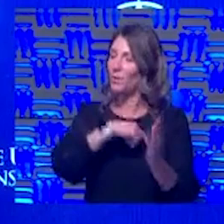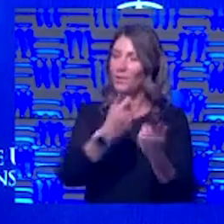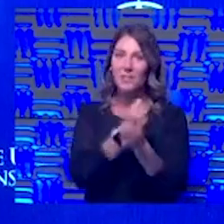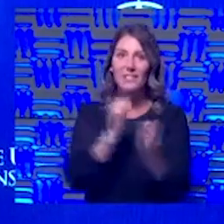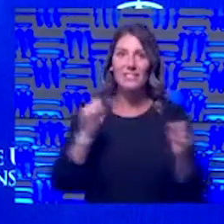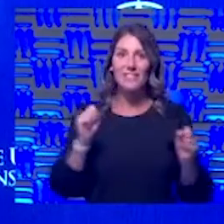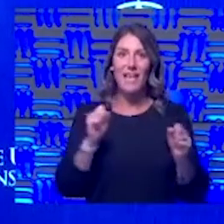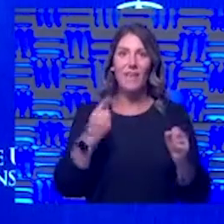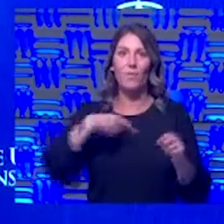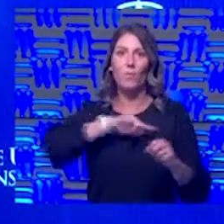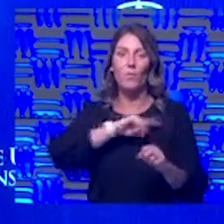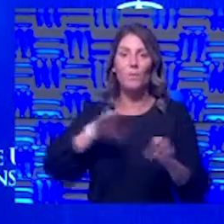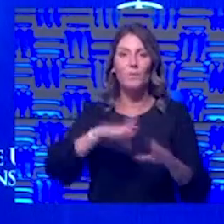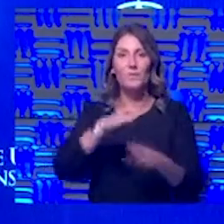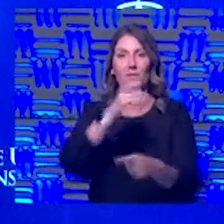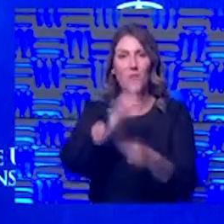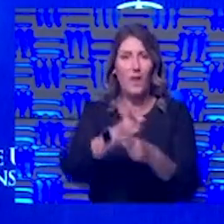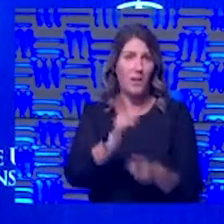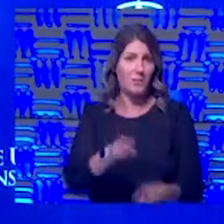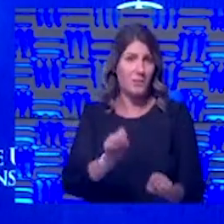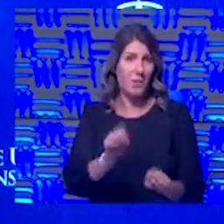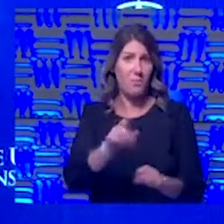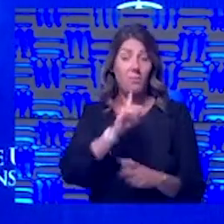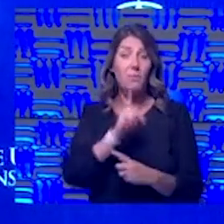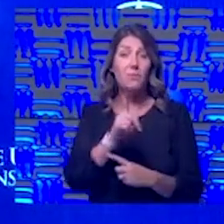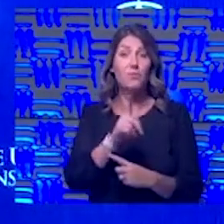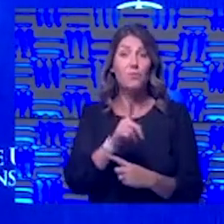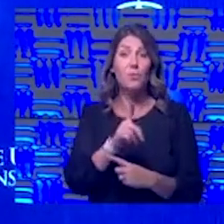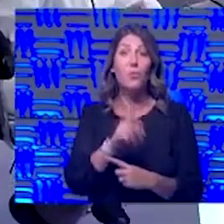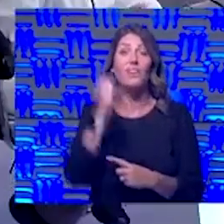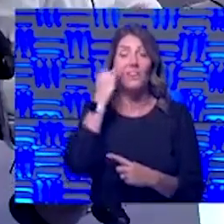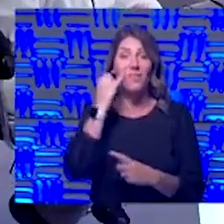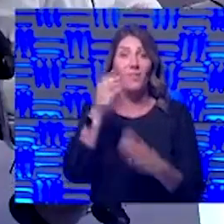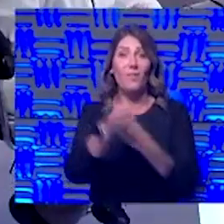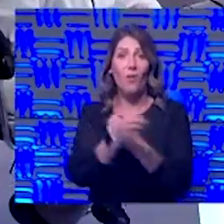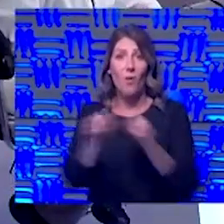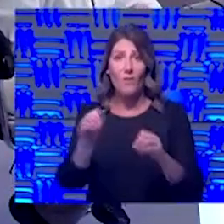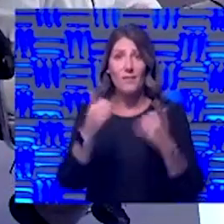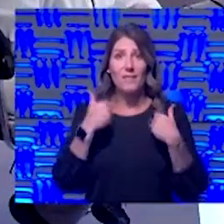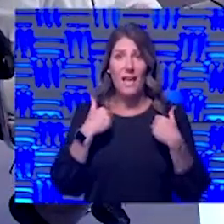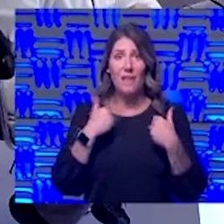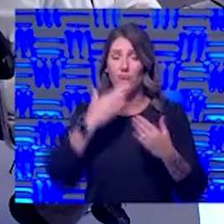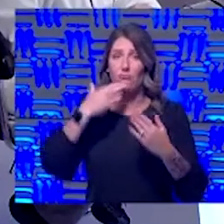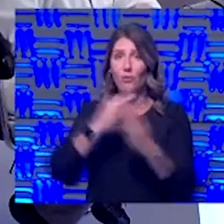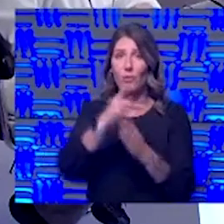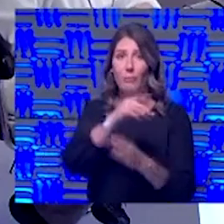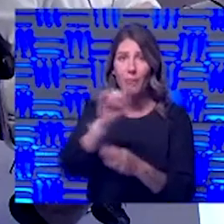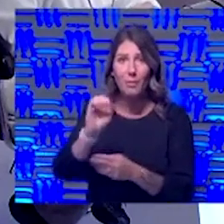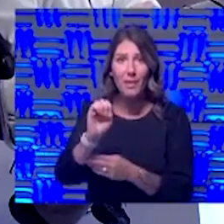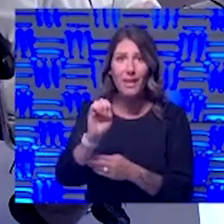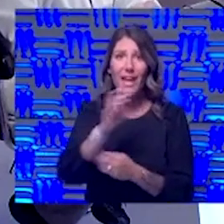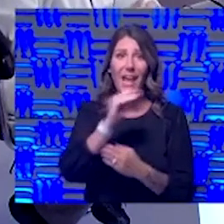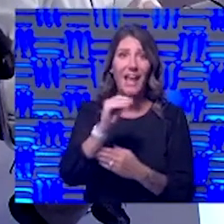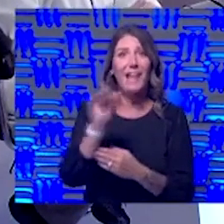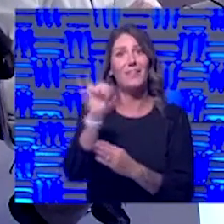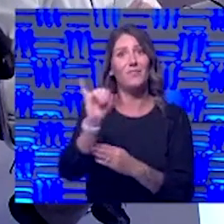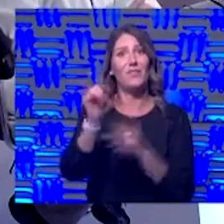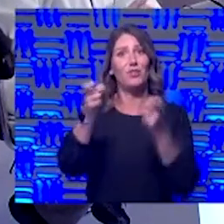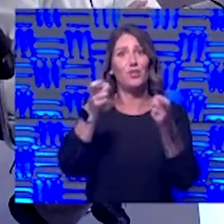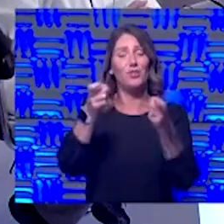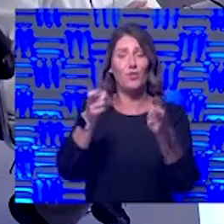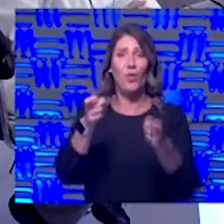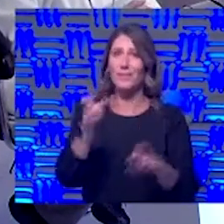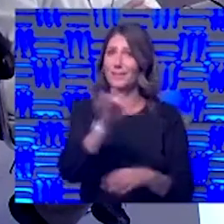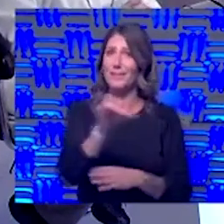it right. And I think that's probably true, as long as the office has strong PPE and infection control, which is no different, I think, than what we're doing.